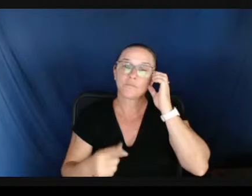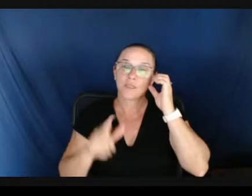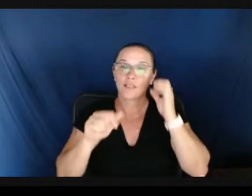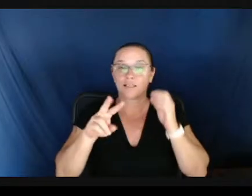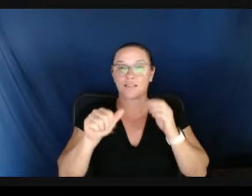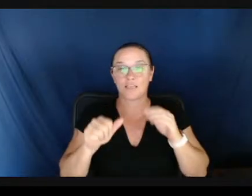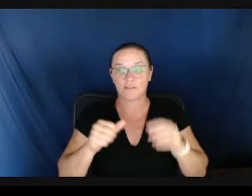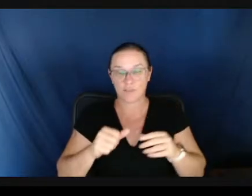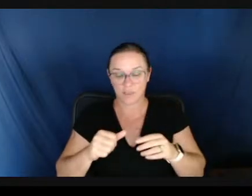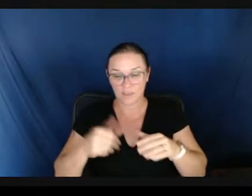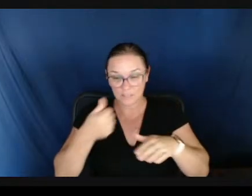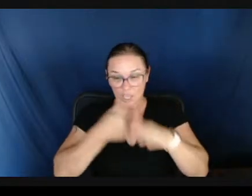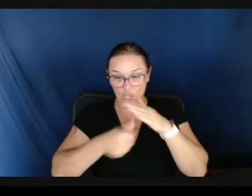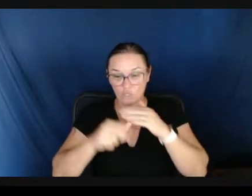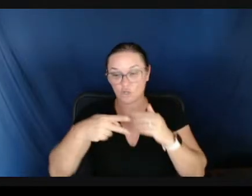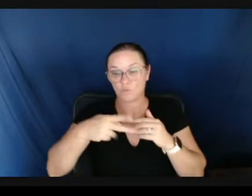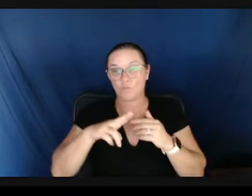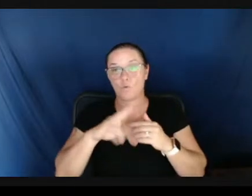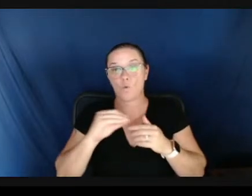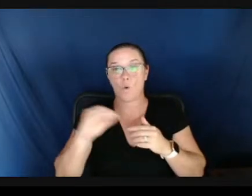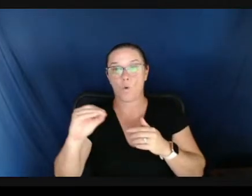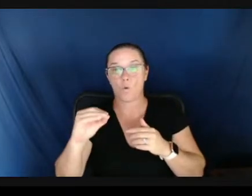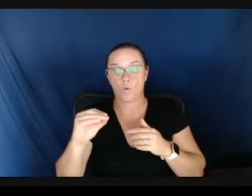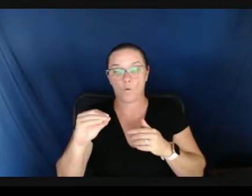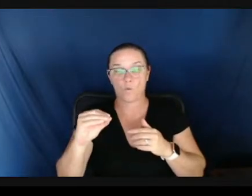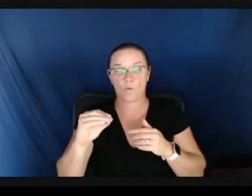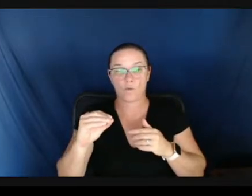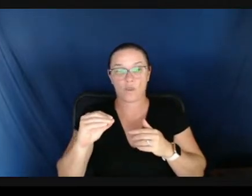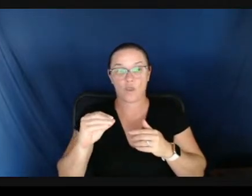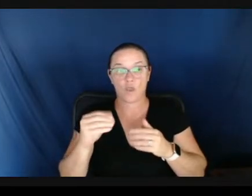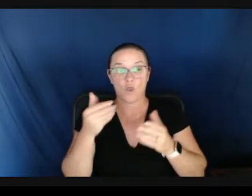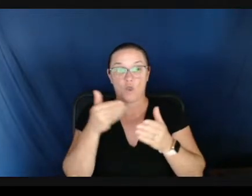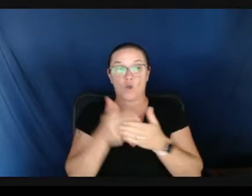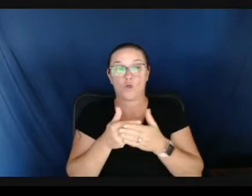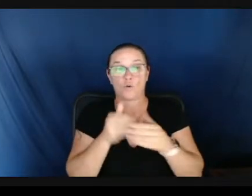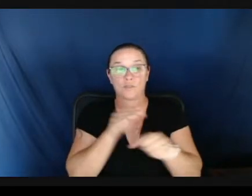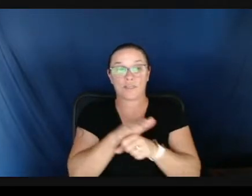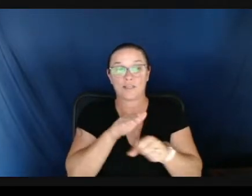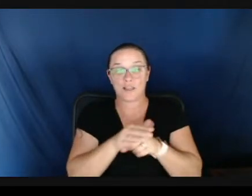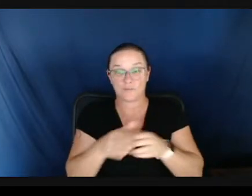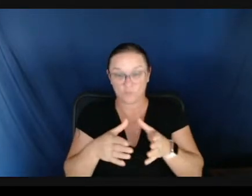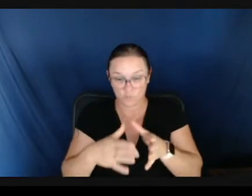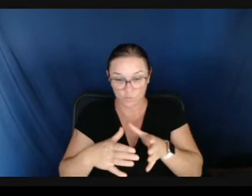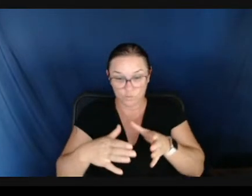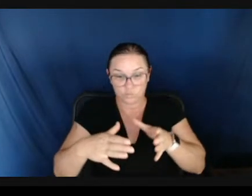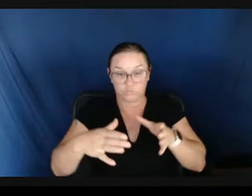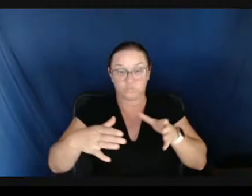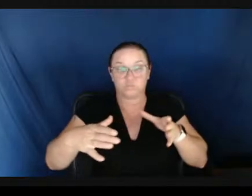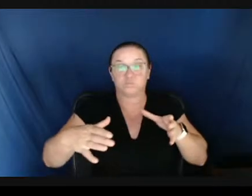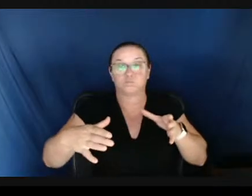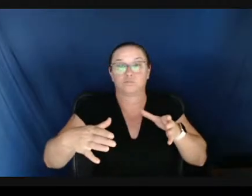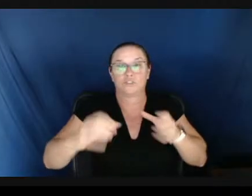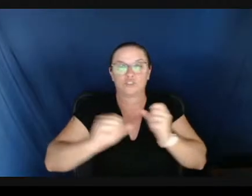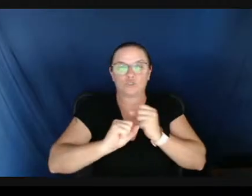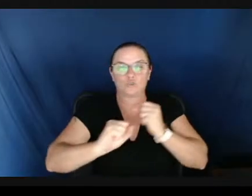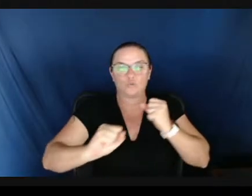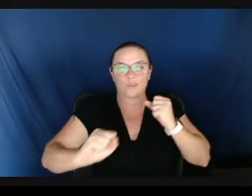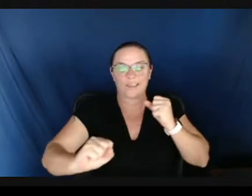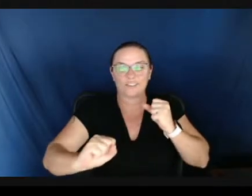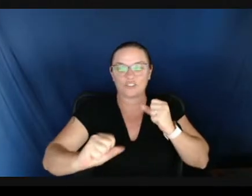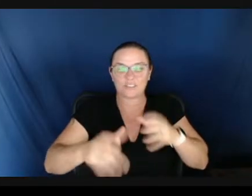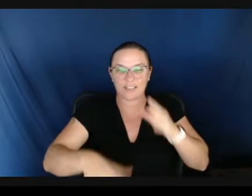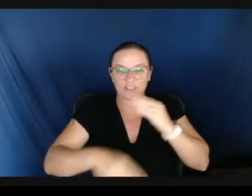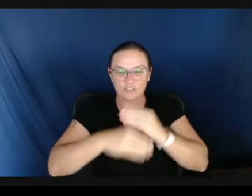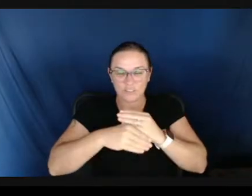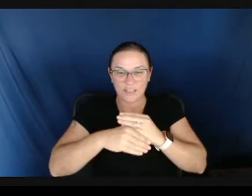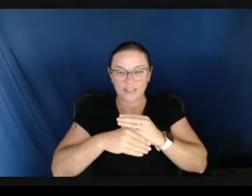way under Pu'ul, and we're close enough to widen the rift zone under Pu'ul, where it stretches out that extra distance. And